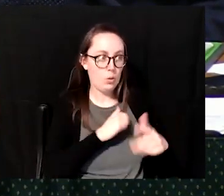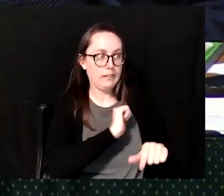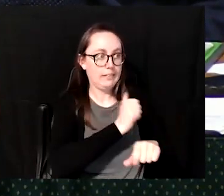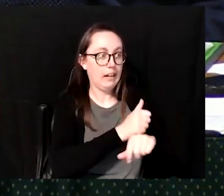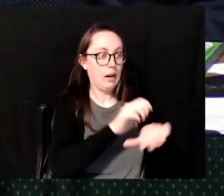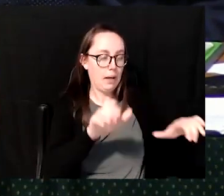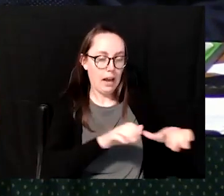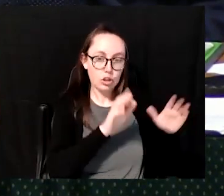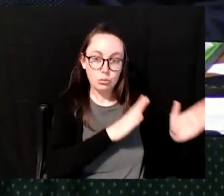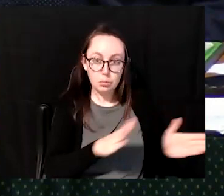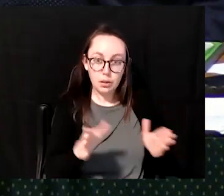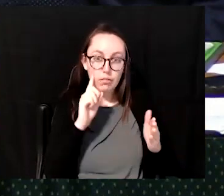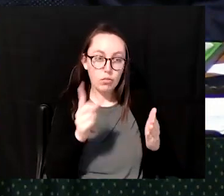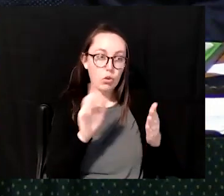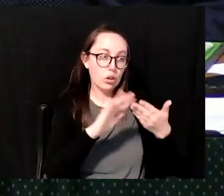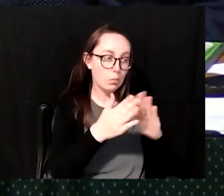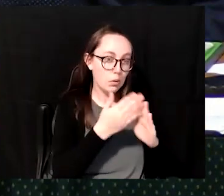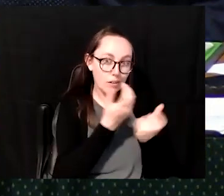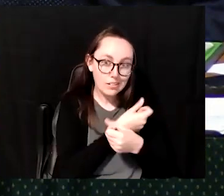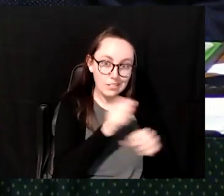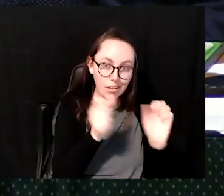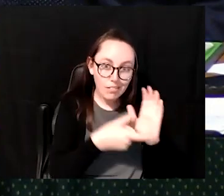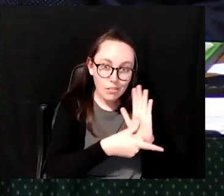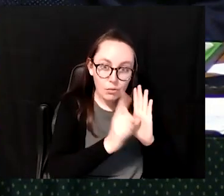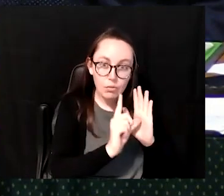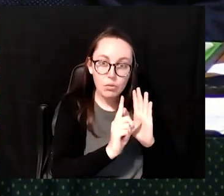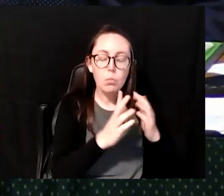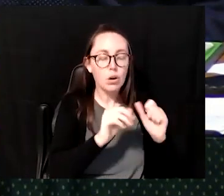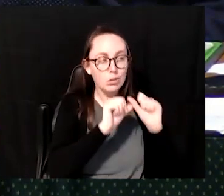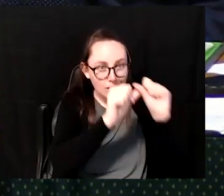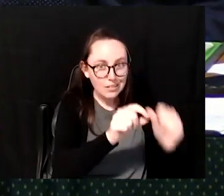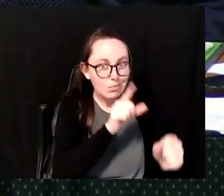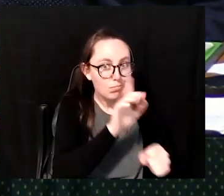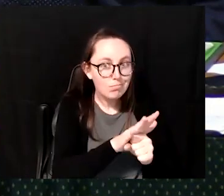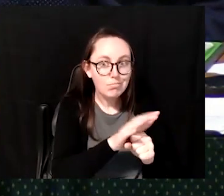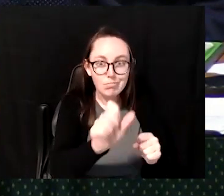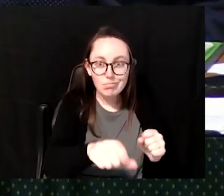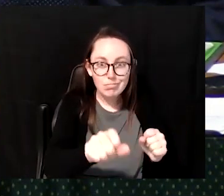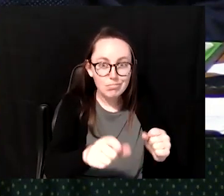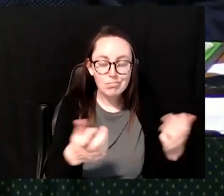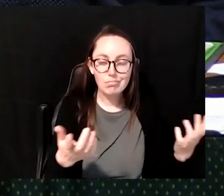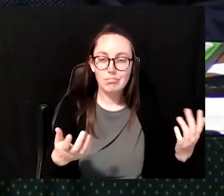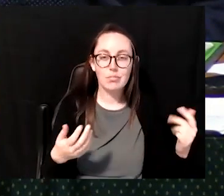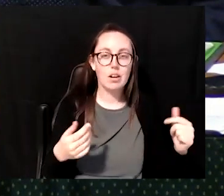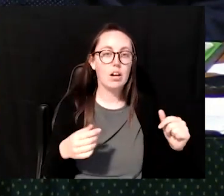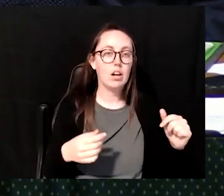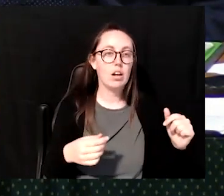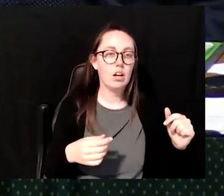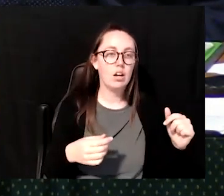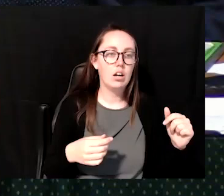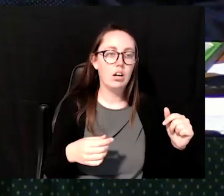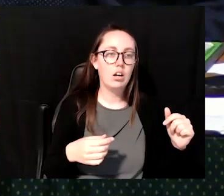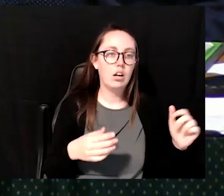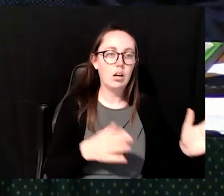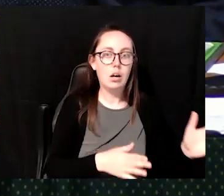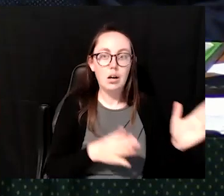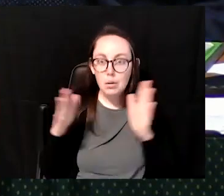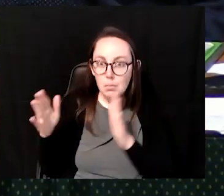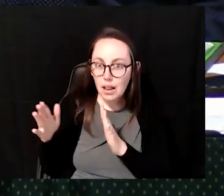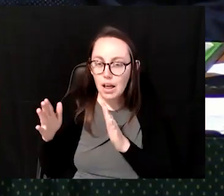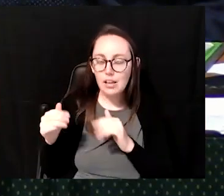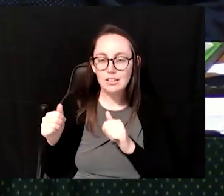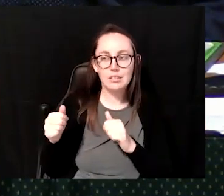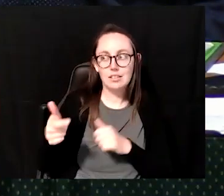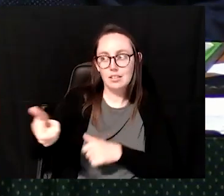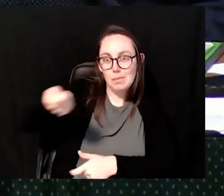review um but also to um to bring in the expertise that